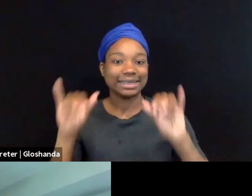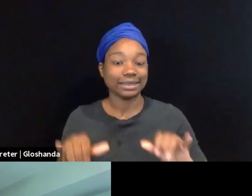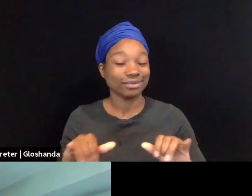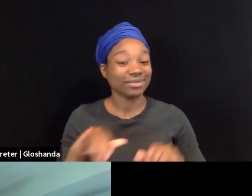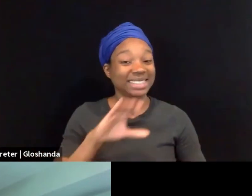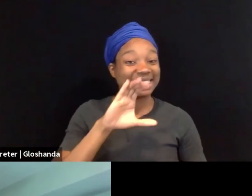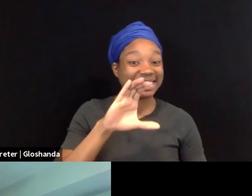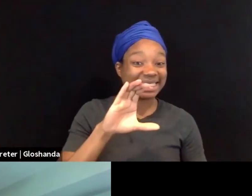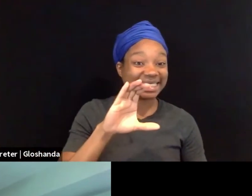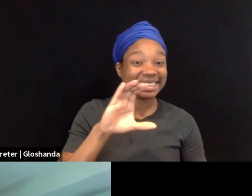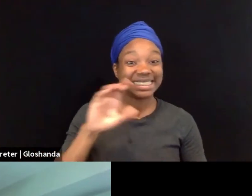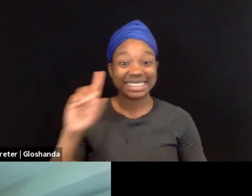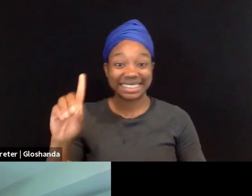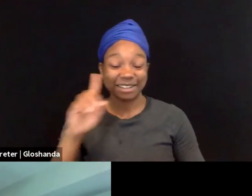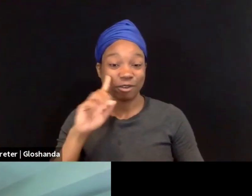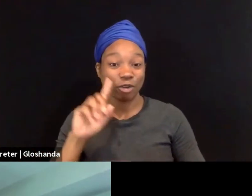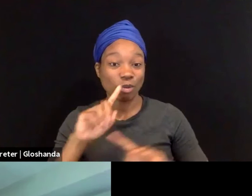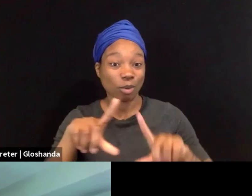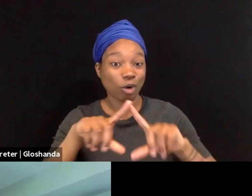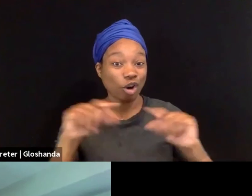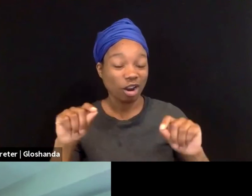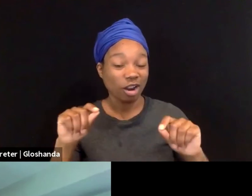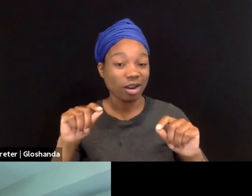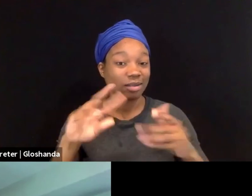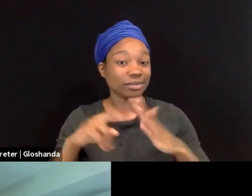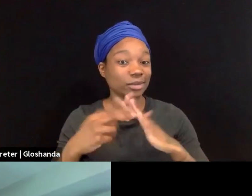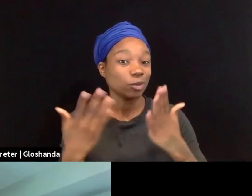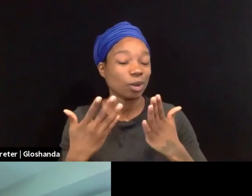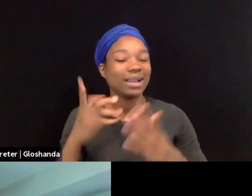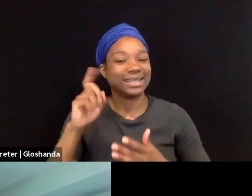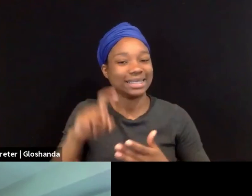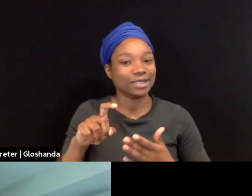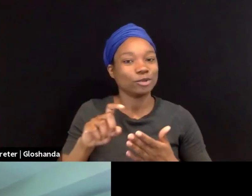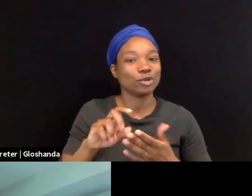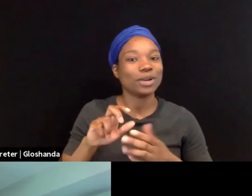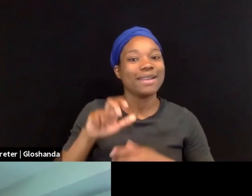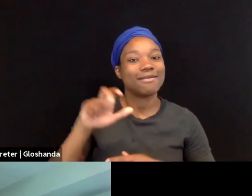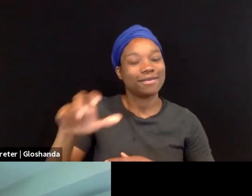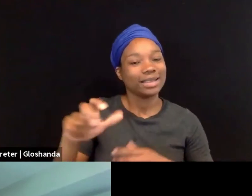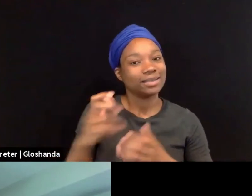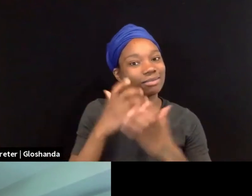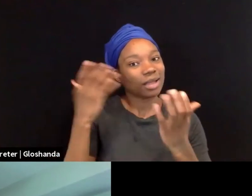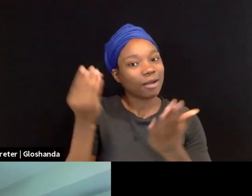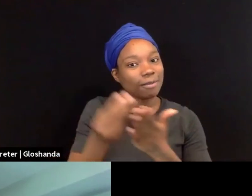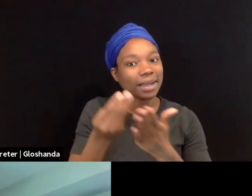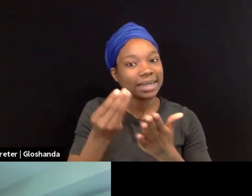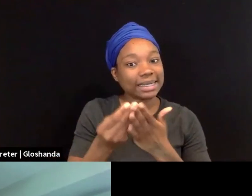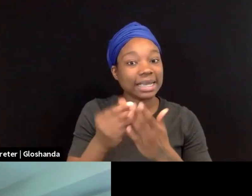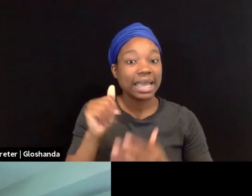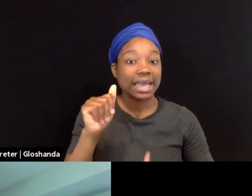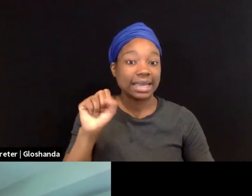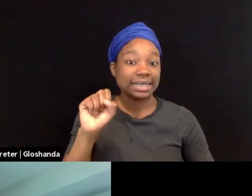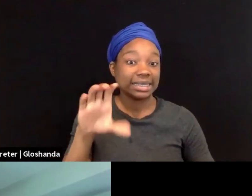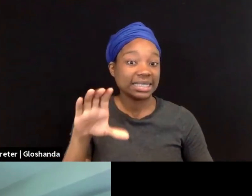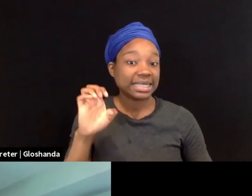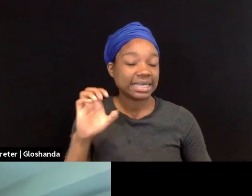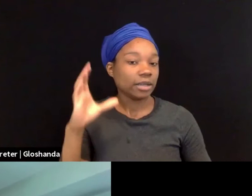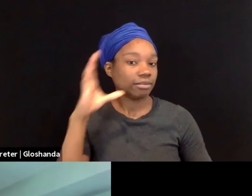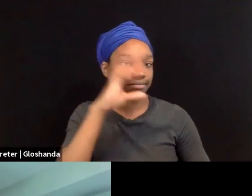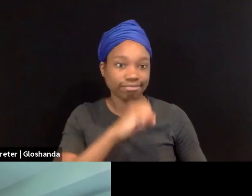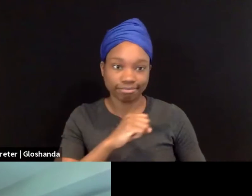card translate to some pretty major investment needs. And ASE is estimated over the next 10 years, we